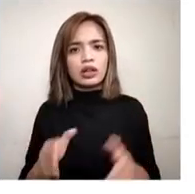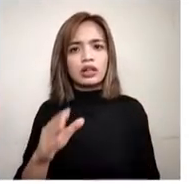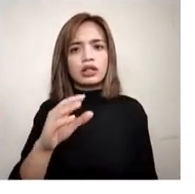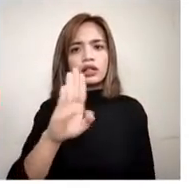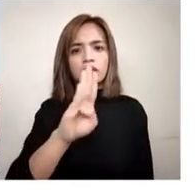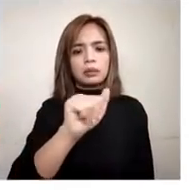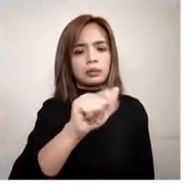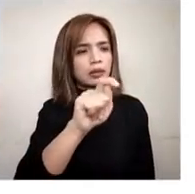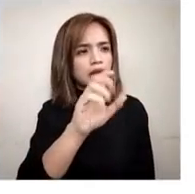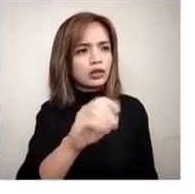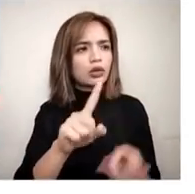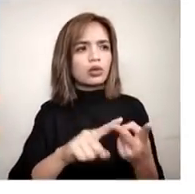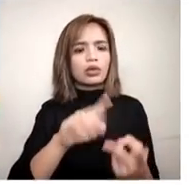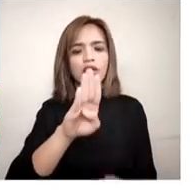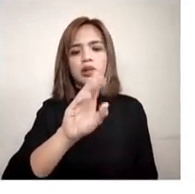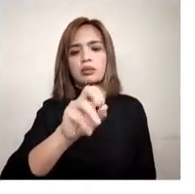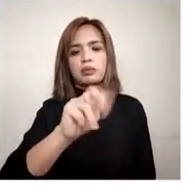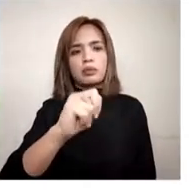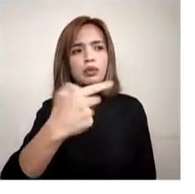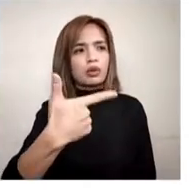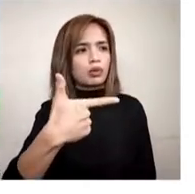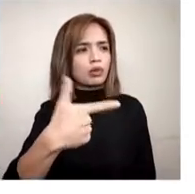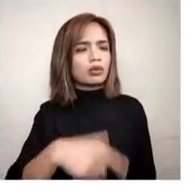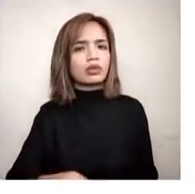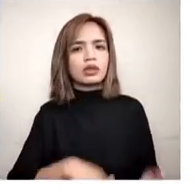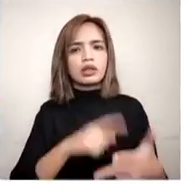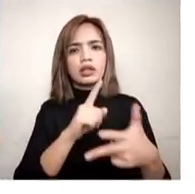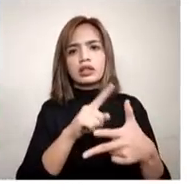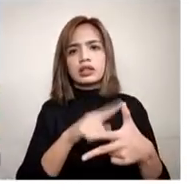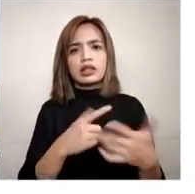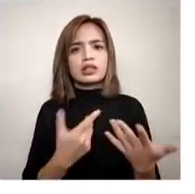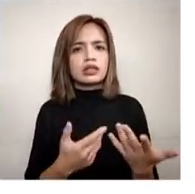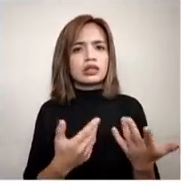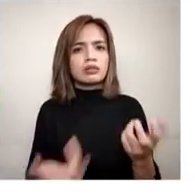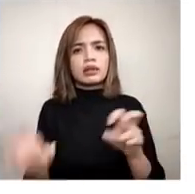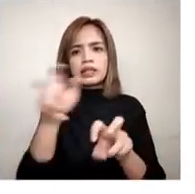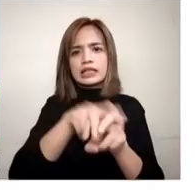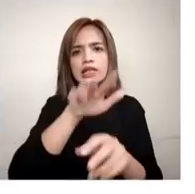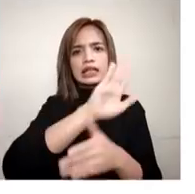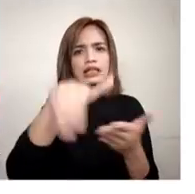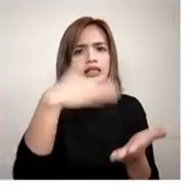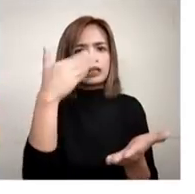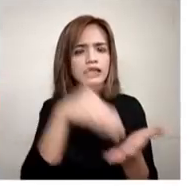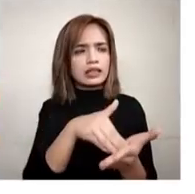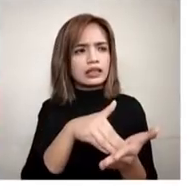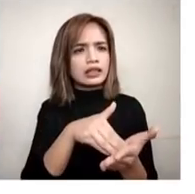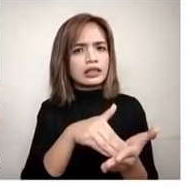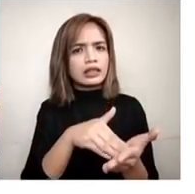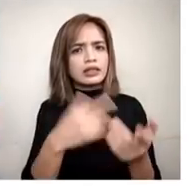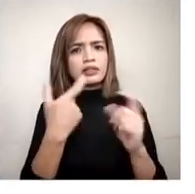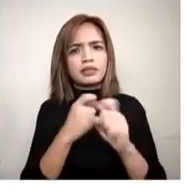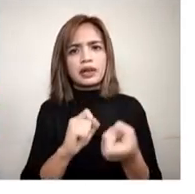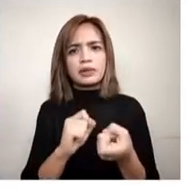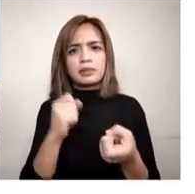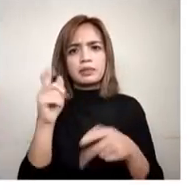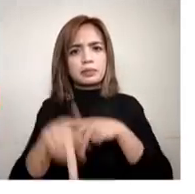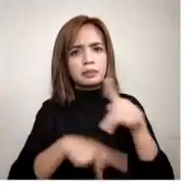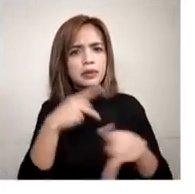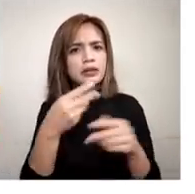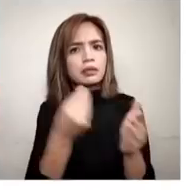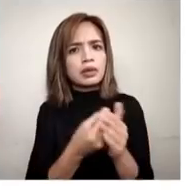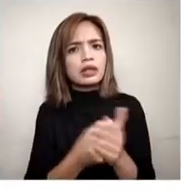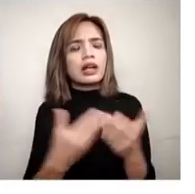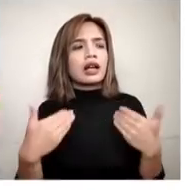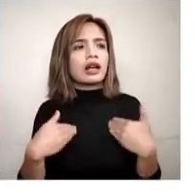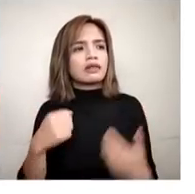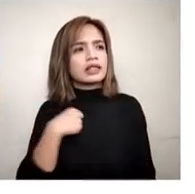and Bongo. You have Sakit centers, which of course came from taxpayers' money. You have Senator Pacquiao, who's